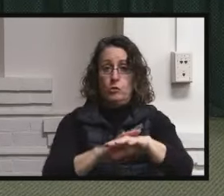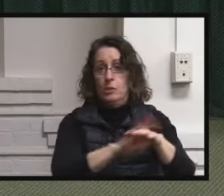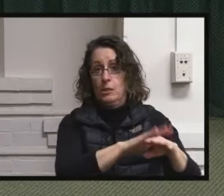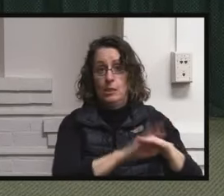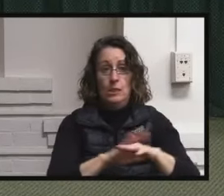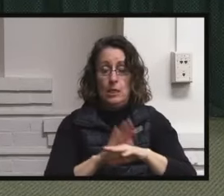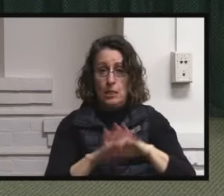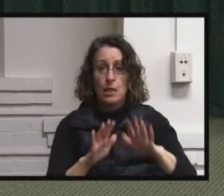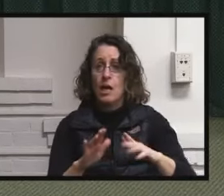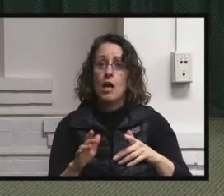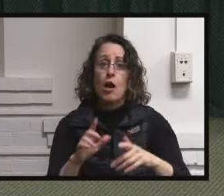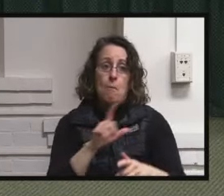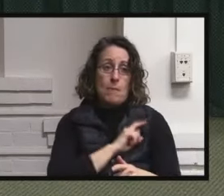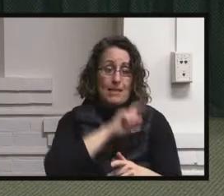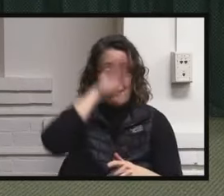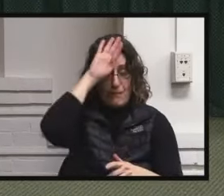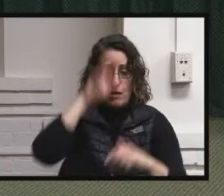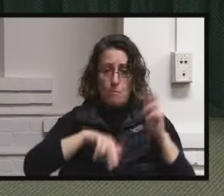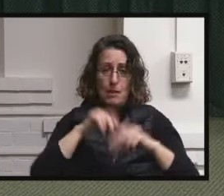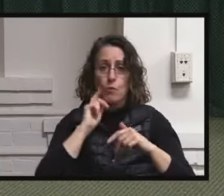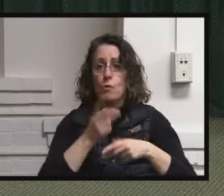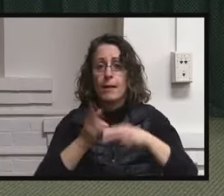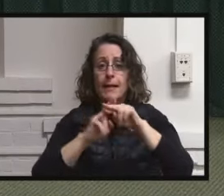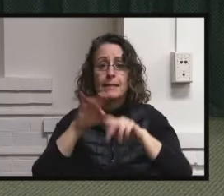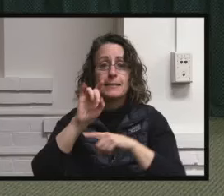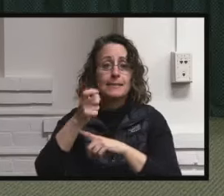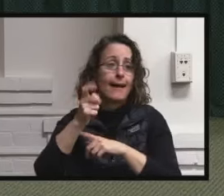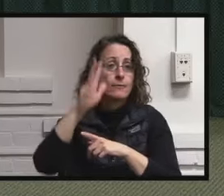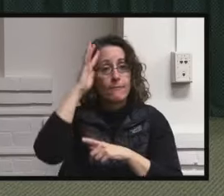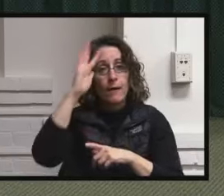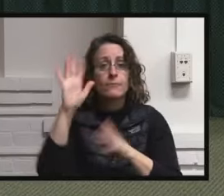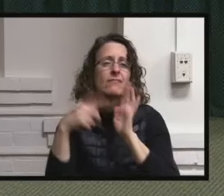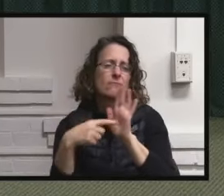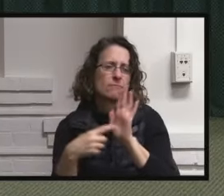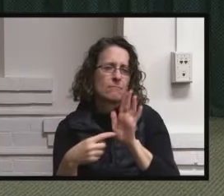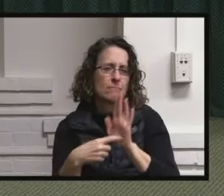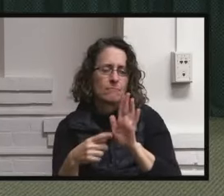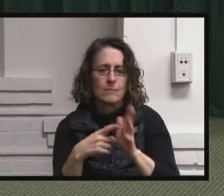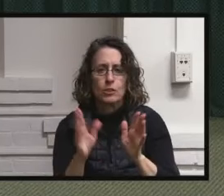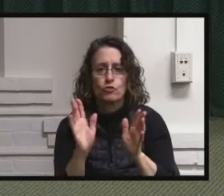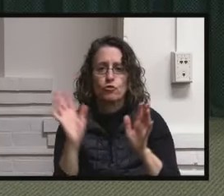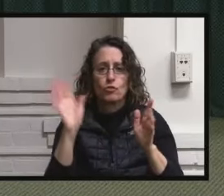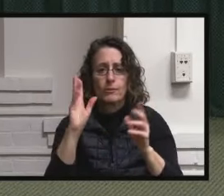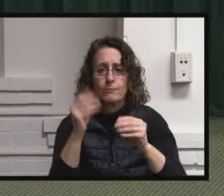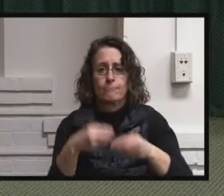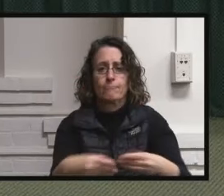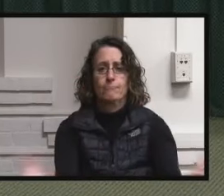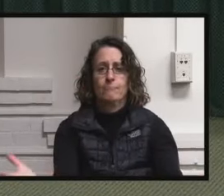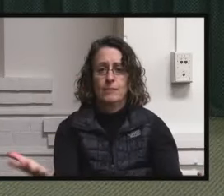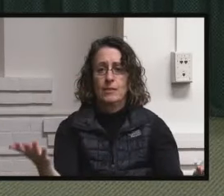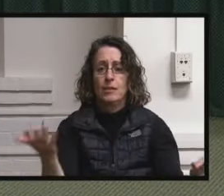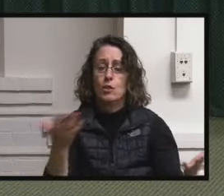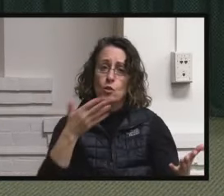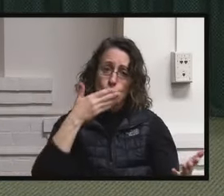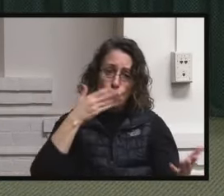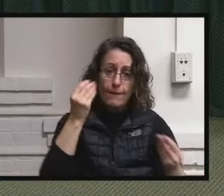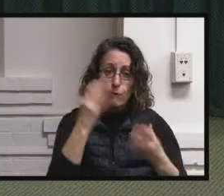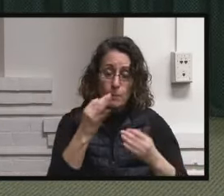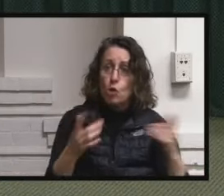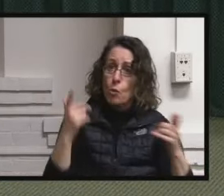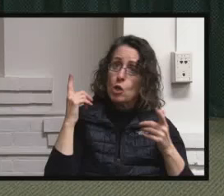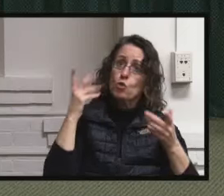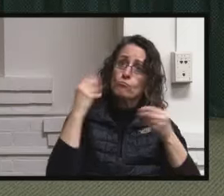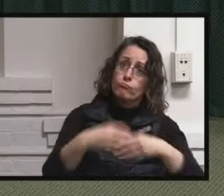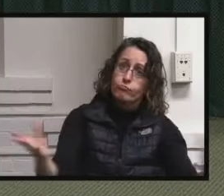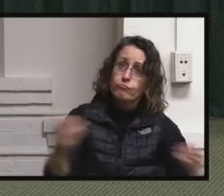Right. And just see what people say. Right. We don't have to give great information, whether they go for it or not. Better information yields better results.